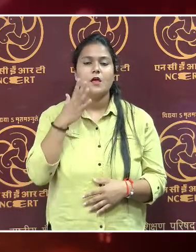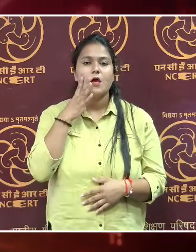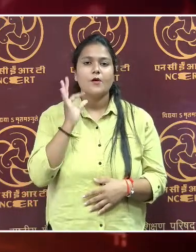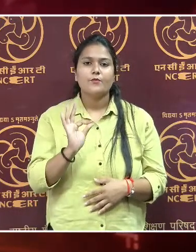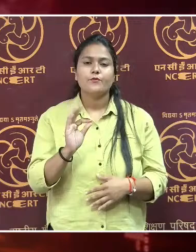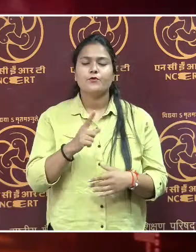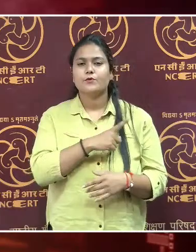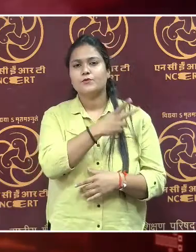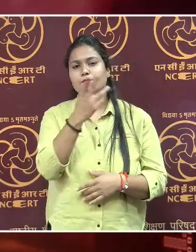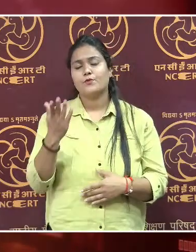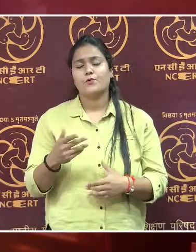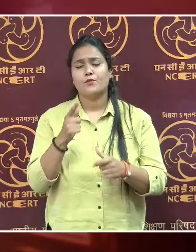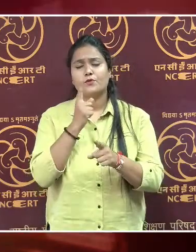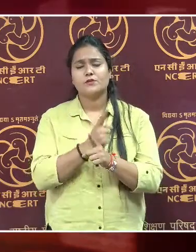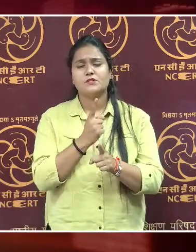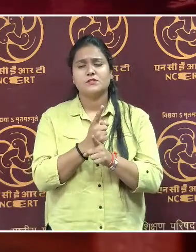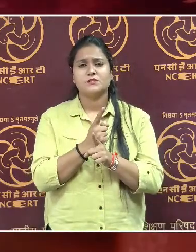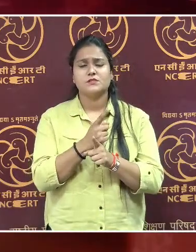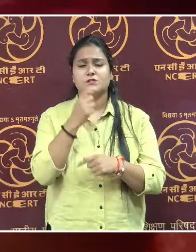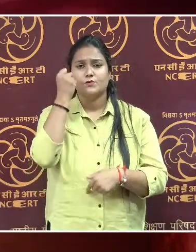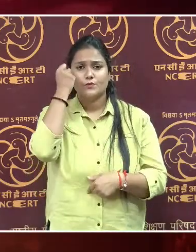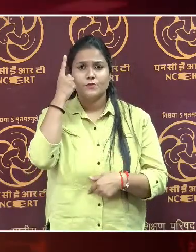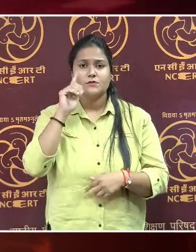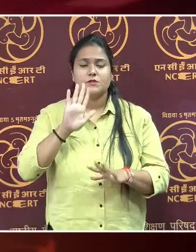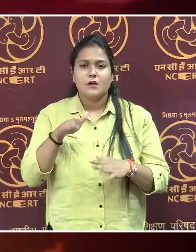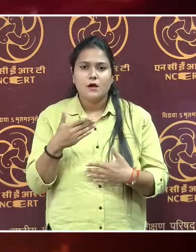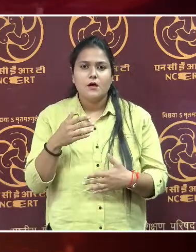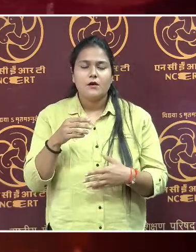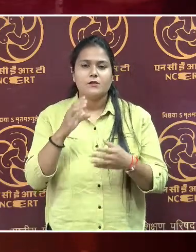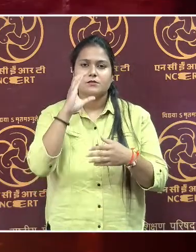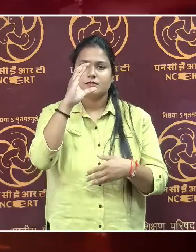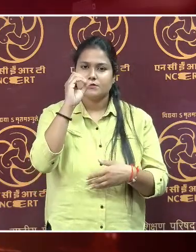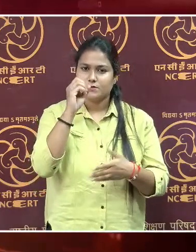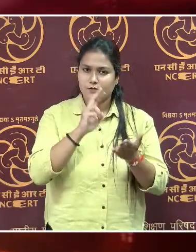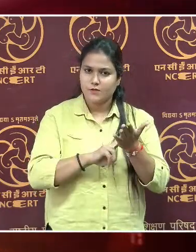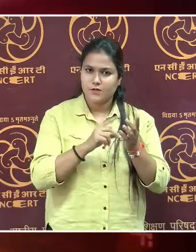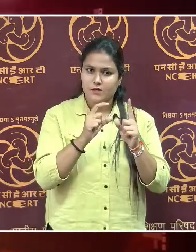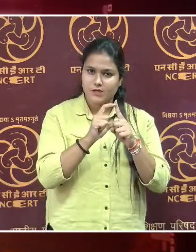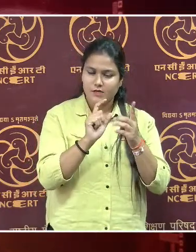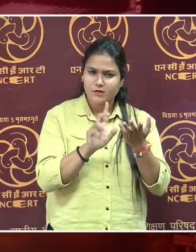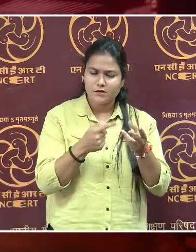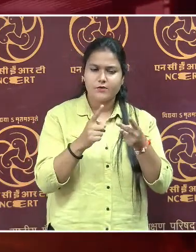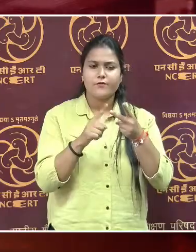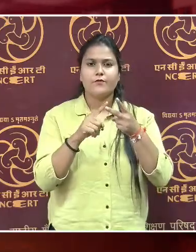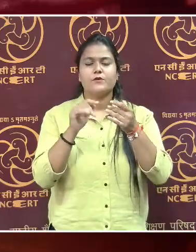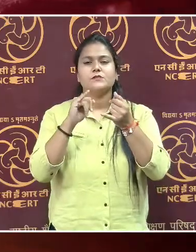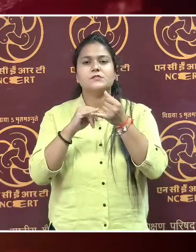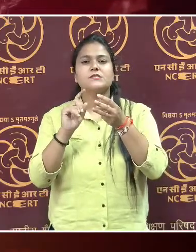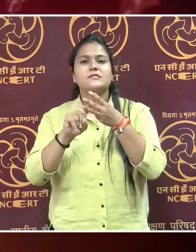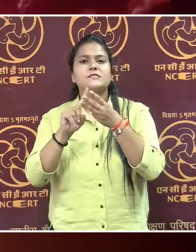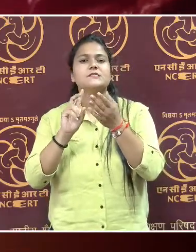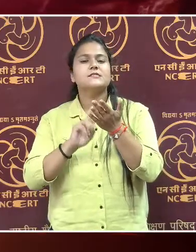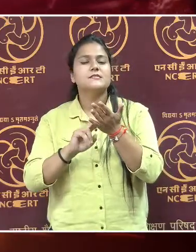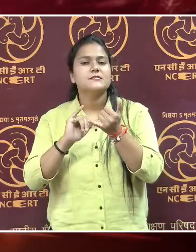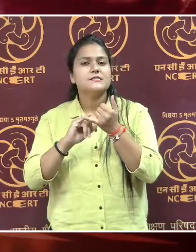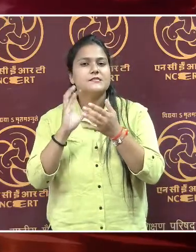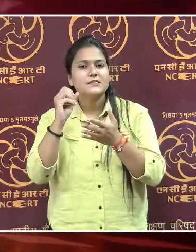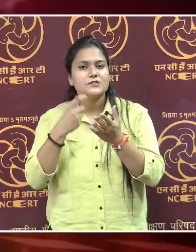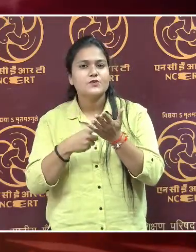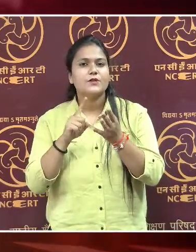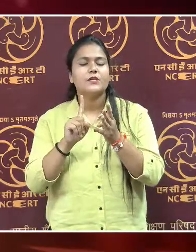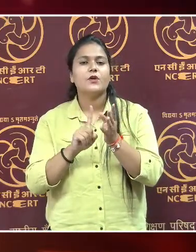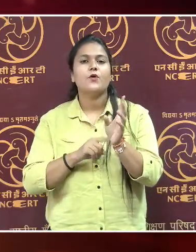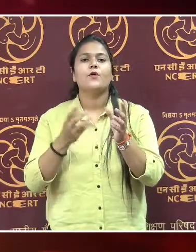for the teachers, because unless they know whether it's a conductive hearing loss or a sensorineural hearing loss, they will not be able to guide the child in a